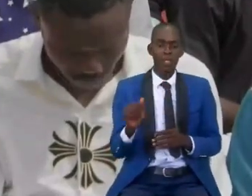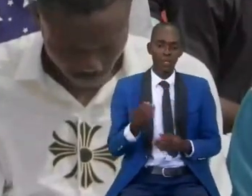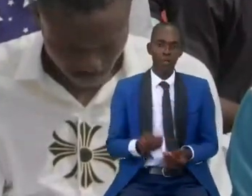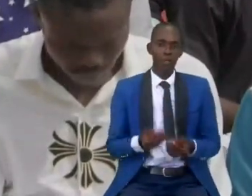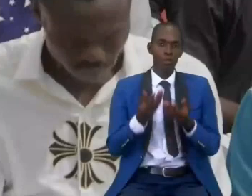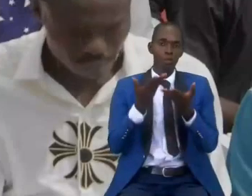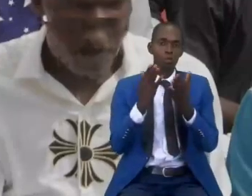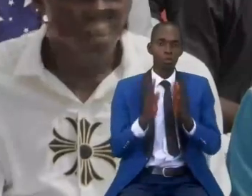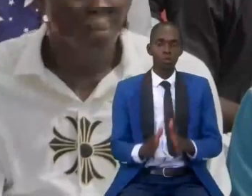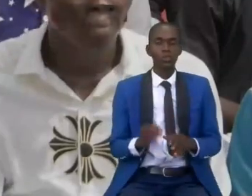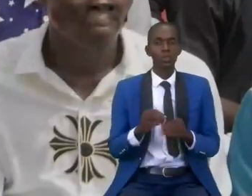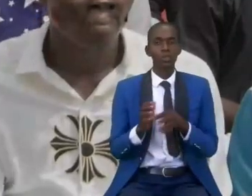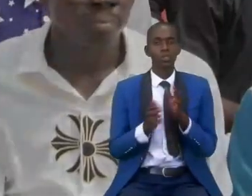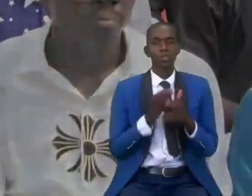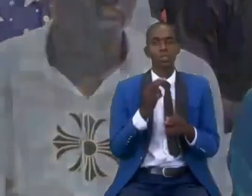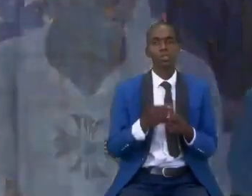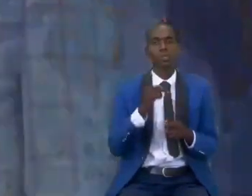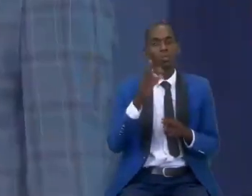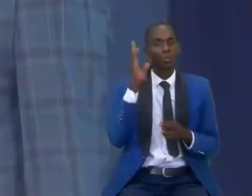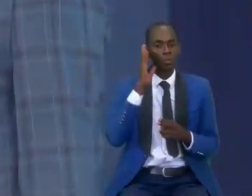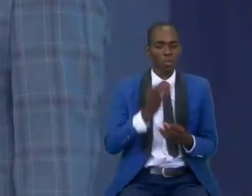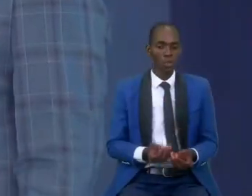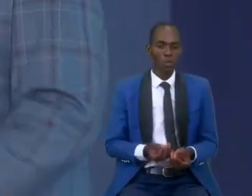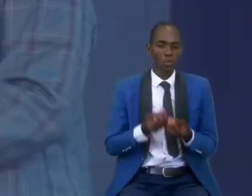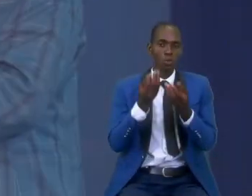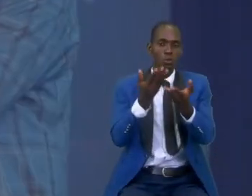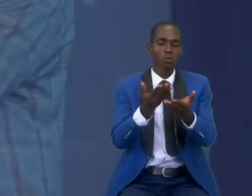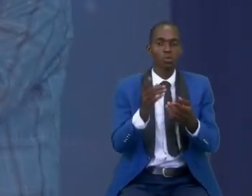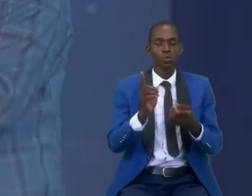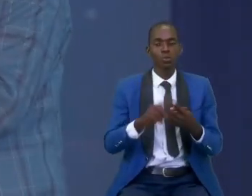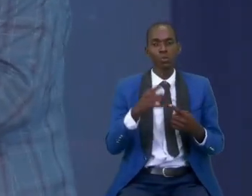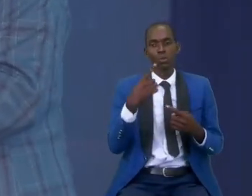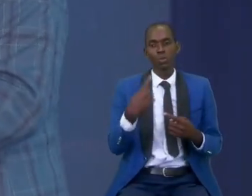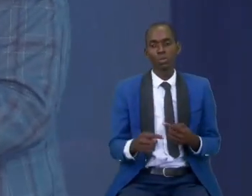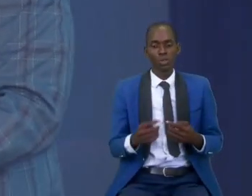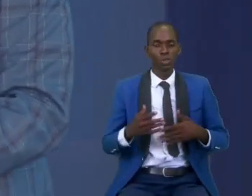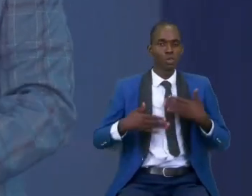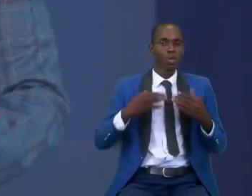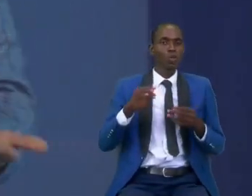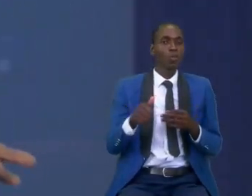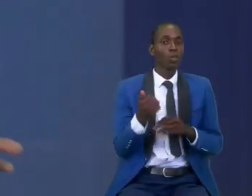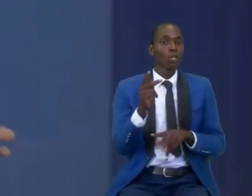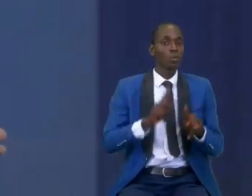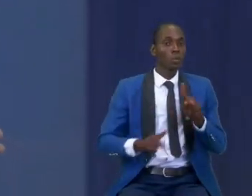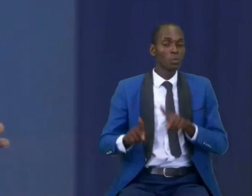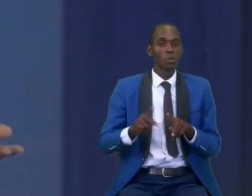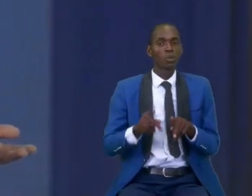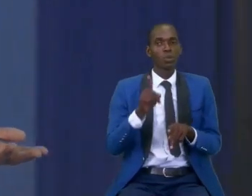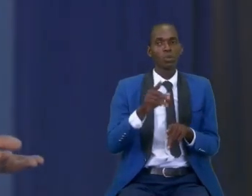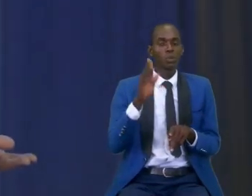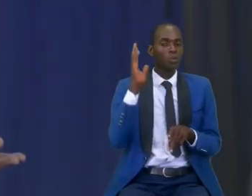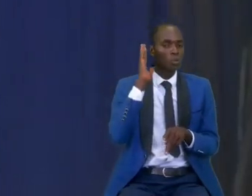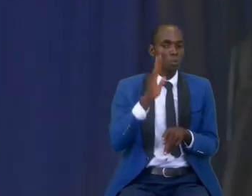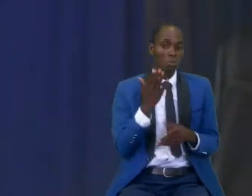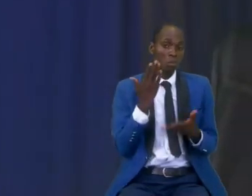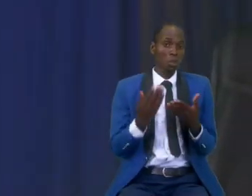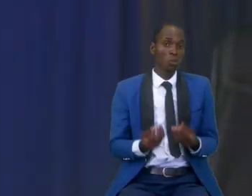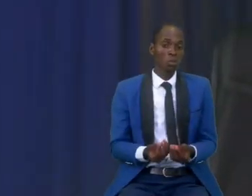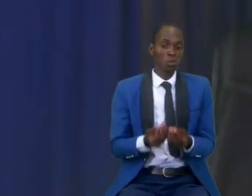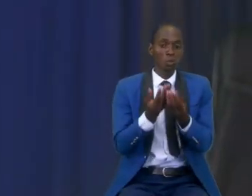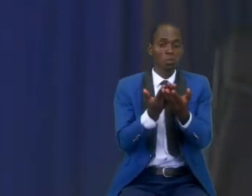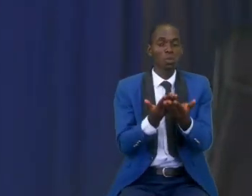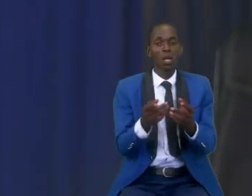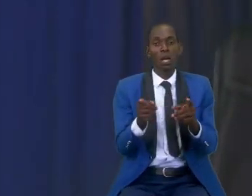to strength in other people. You might contribute like a doctor who is treating other people, like an engineer who is building roads